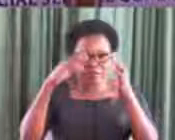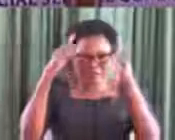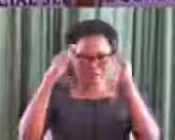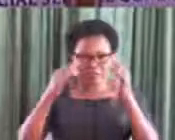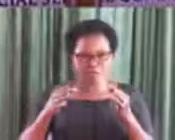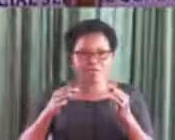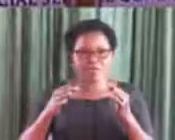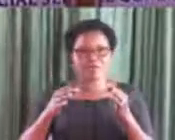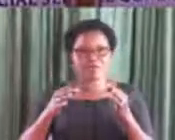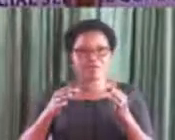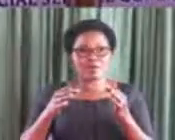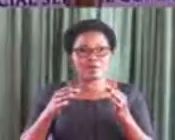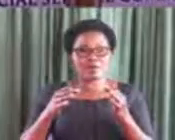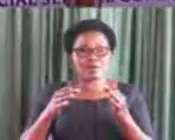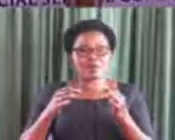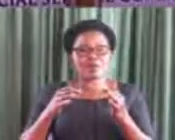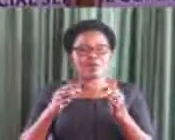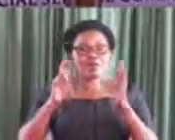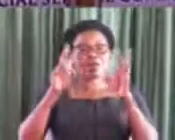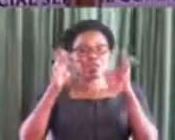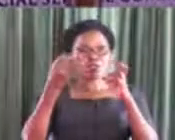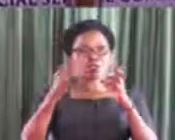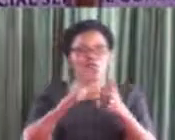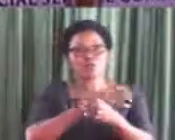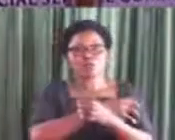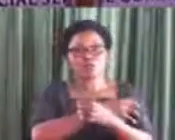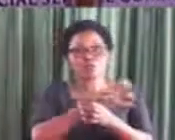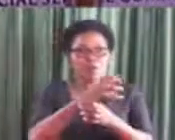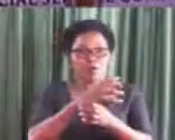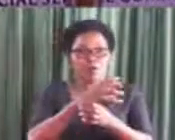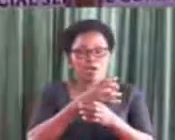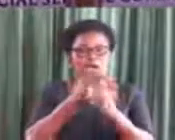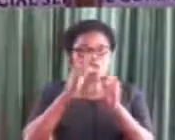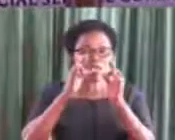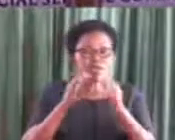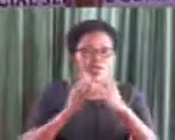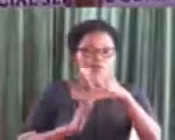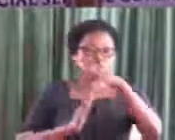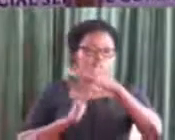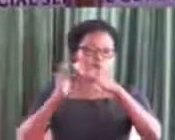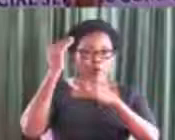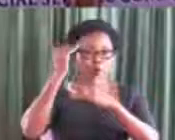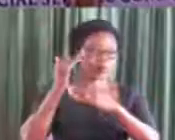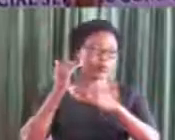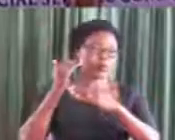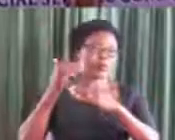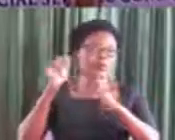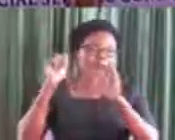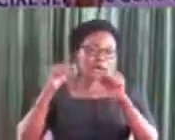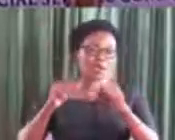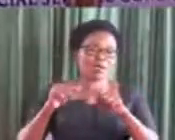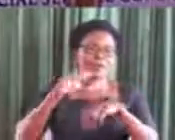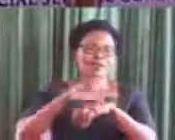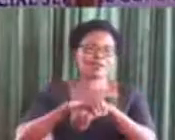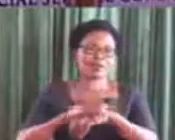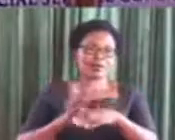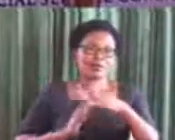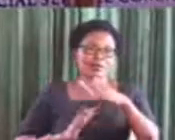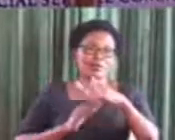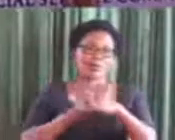itself, whether the matter, the Supreme Court can assume jurisdiction to deal